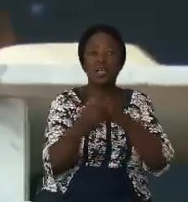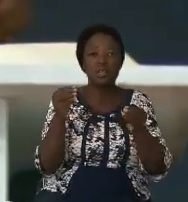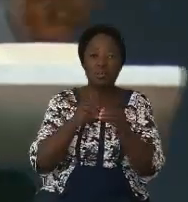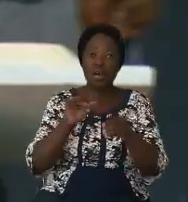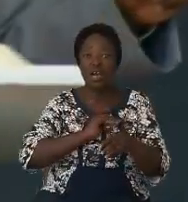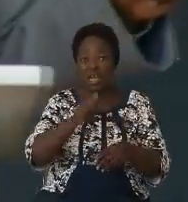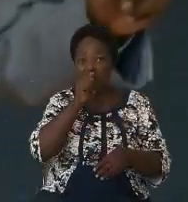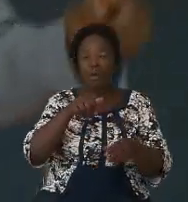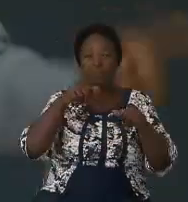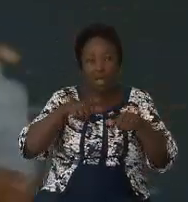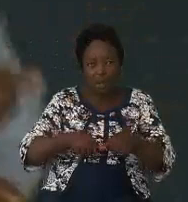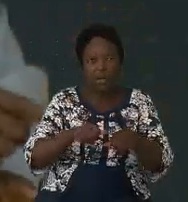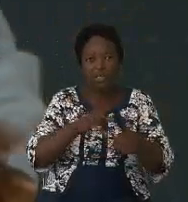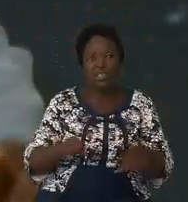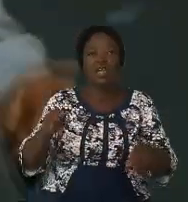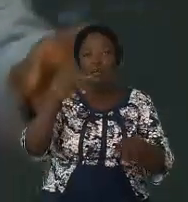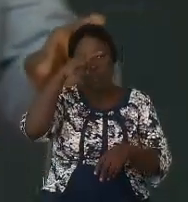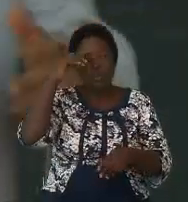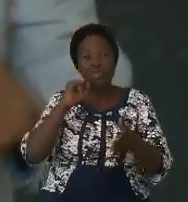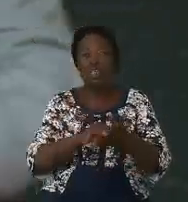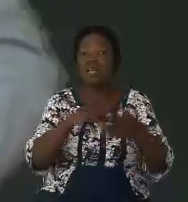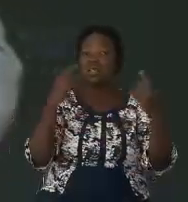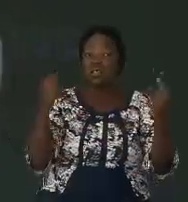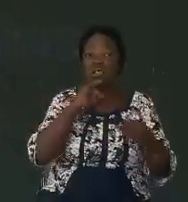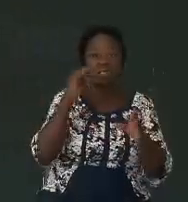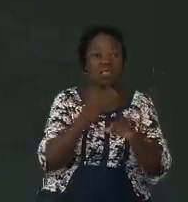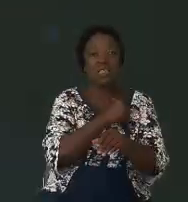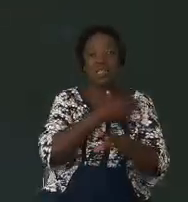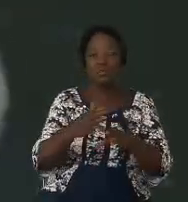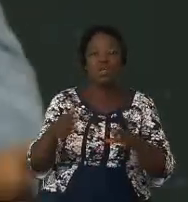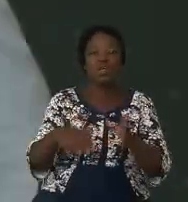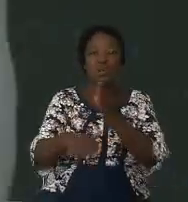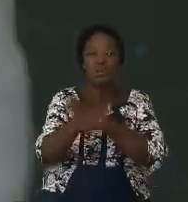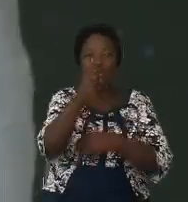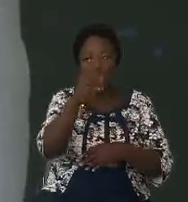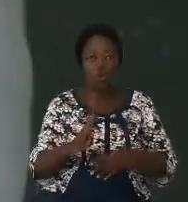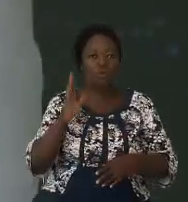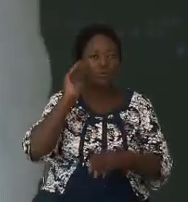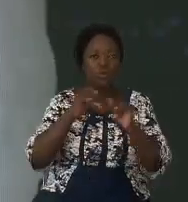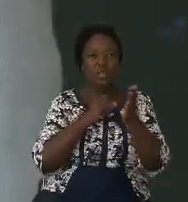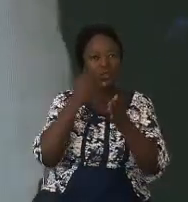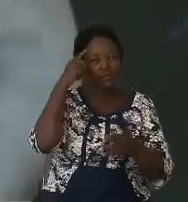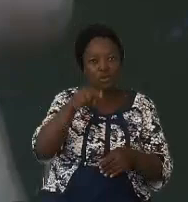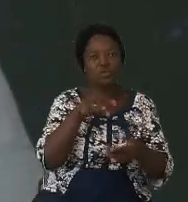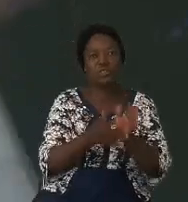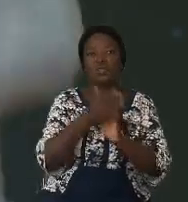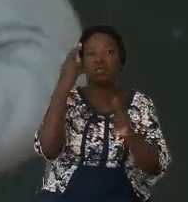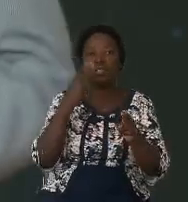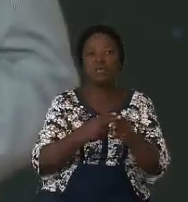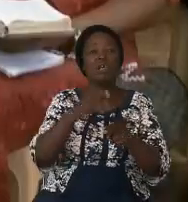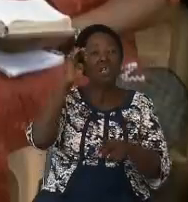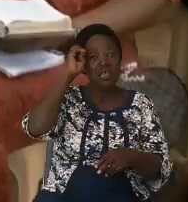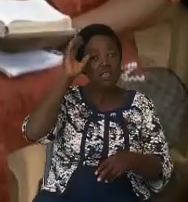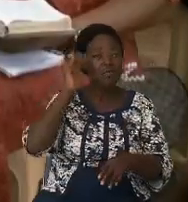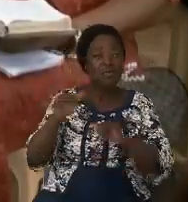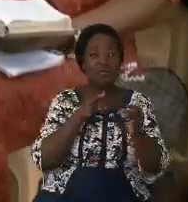anymore. I am abiding because that depravity within is taken away. He will do it for